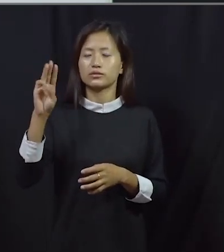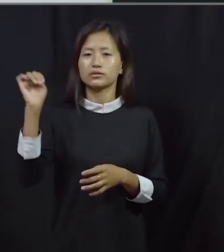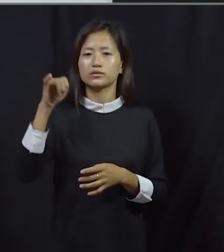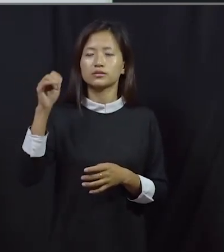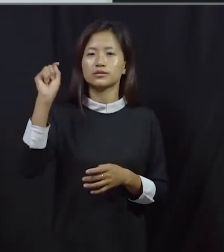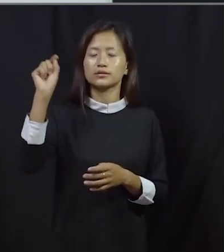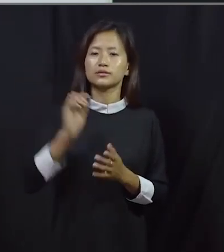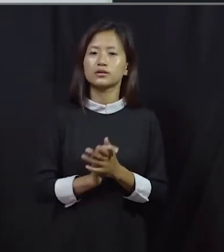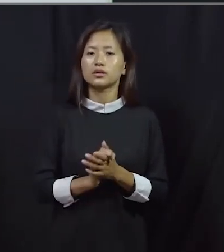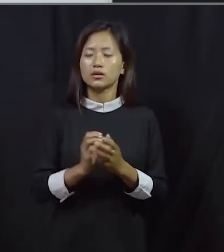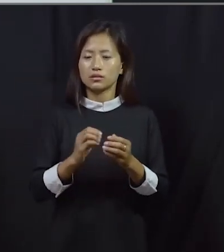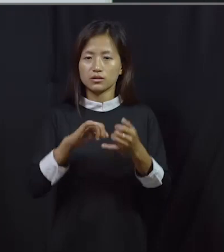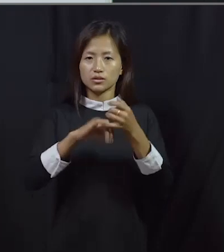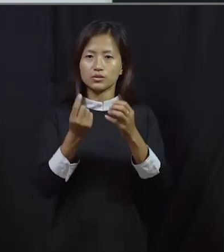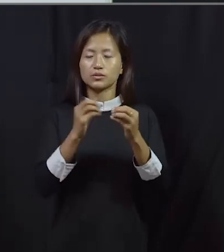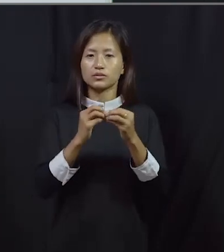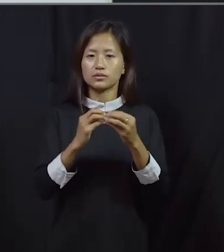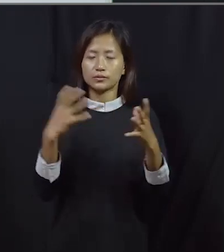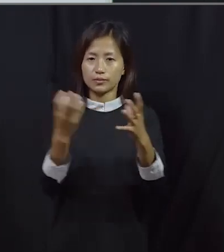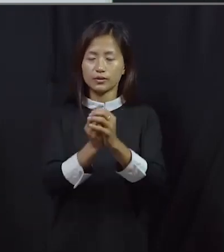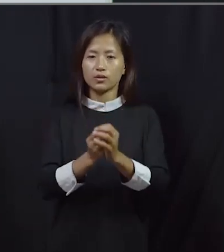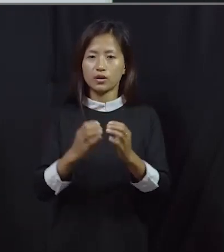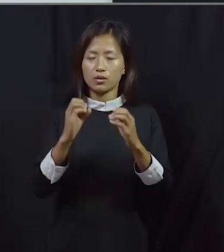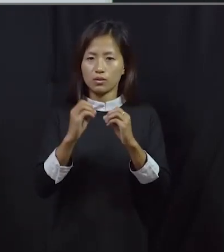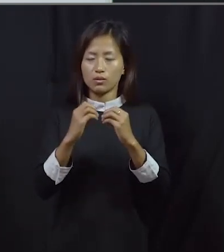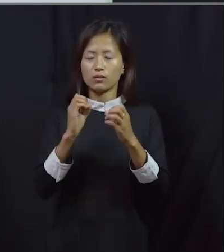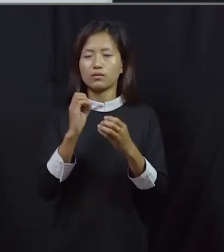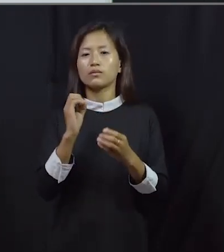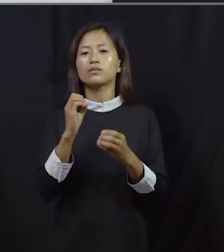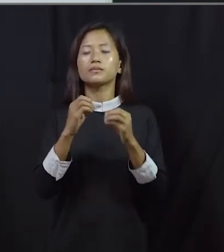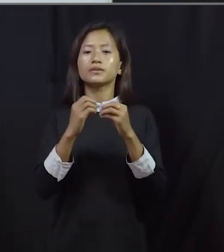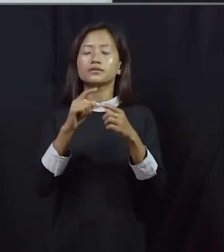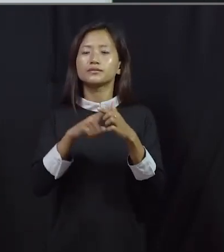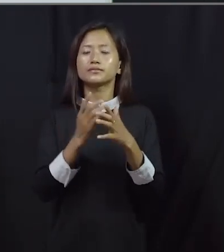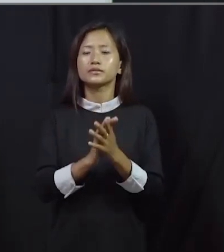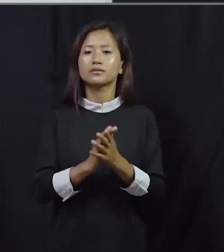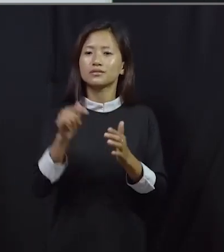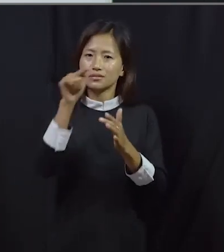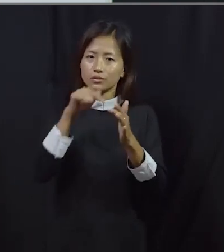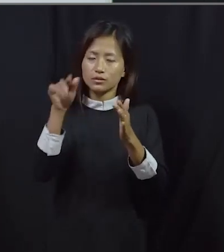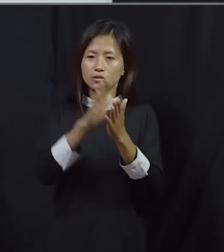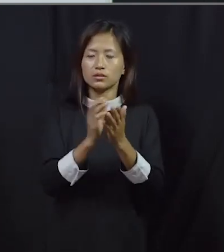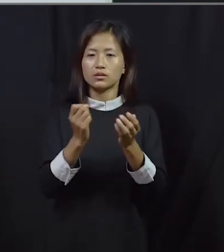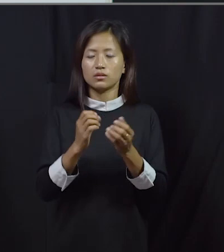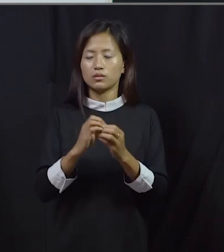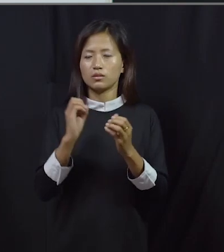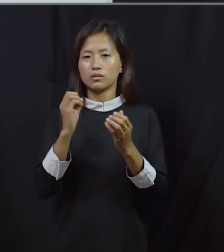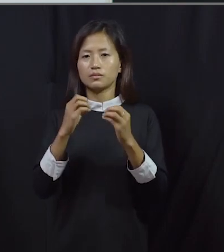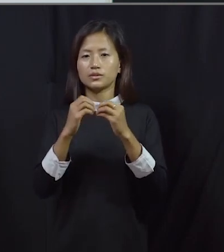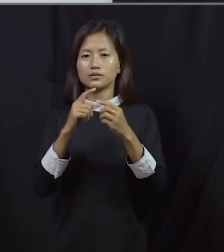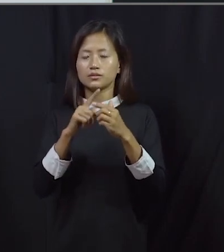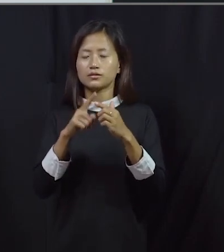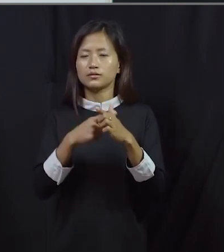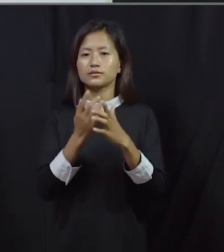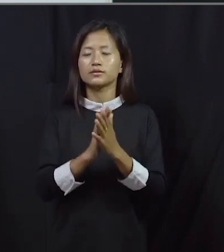solid angle subtended by object, total solid angle at the center, suppose a football, spherical object, this is how much? This is 4